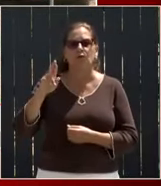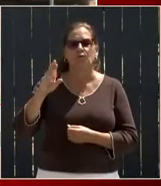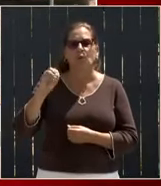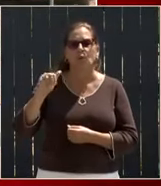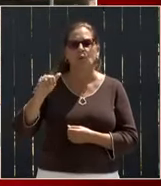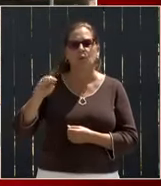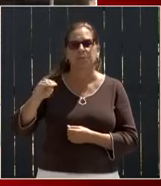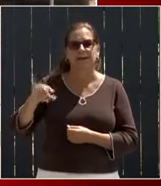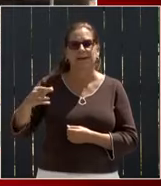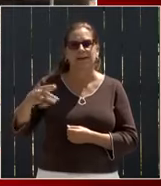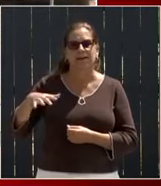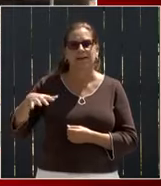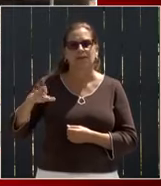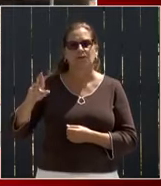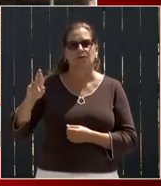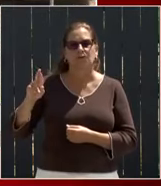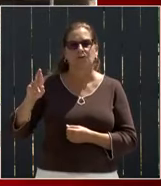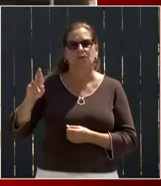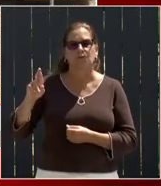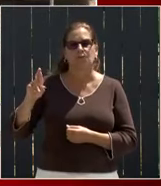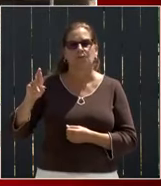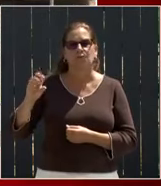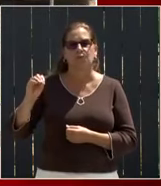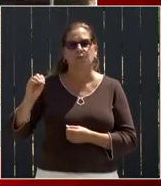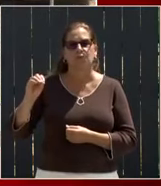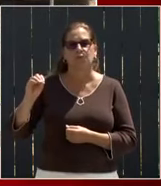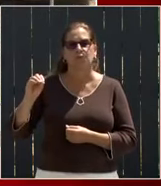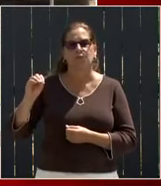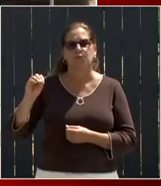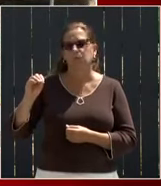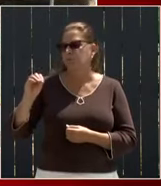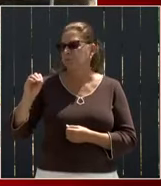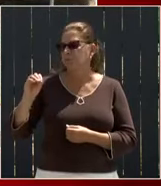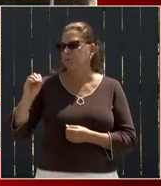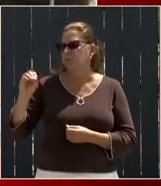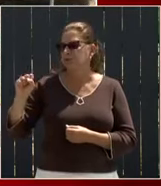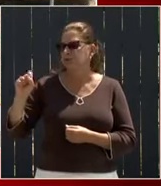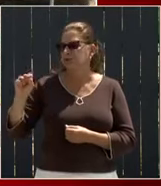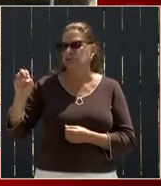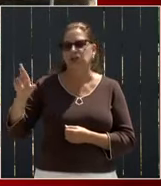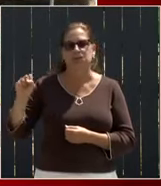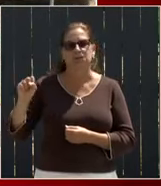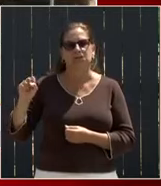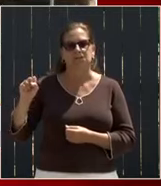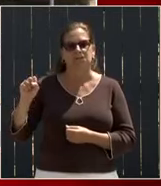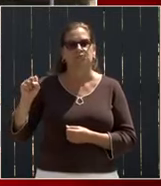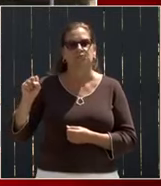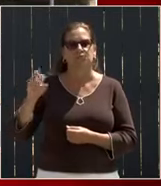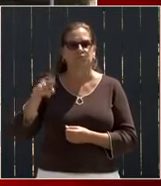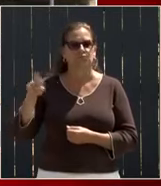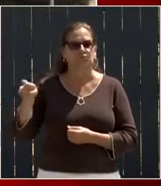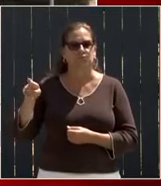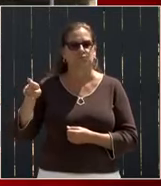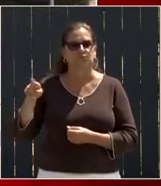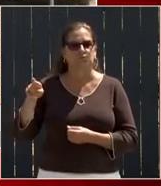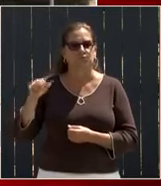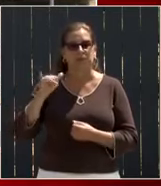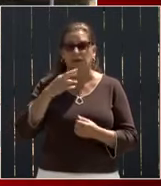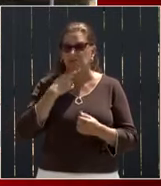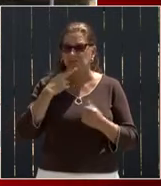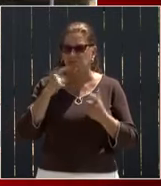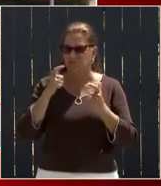Smoothie Cafe, Mezel, and Mesa will release in the new retail block. Today, we celebrate the next phase